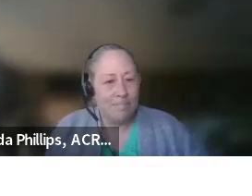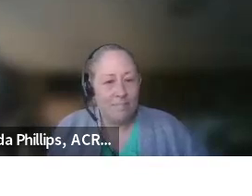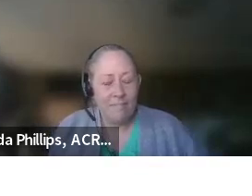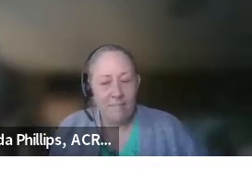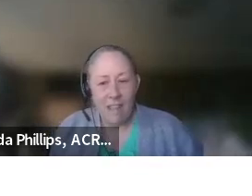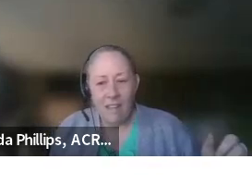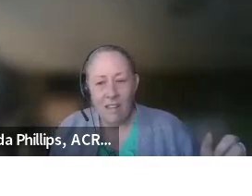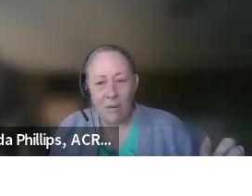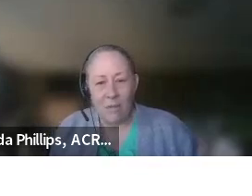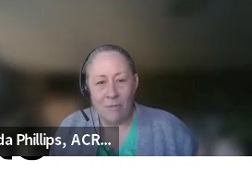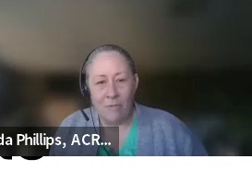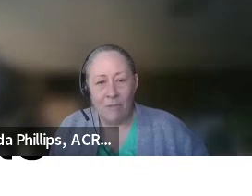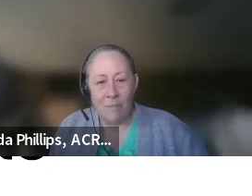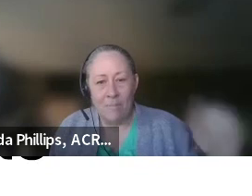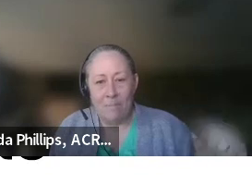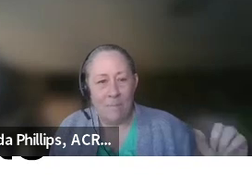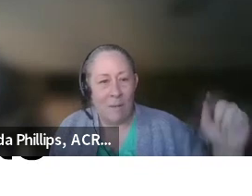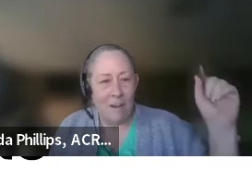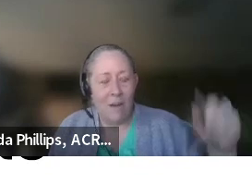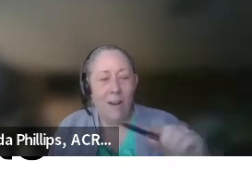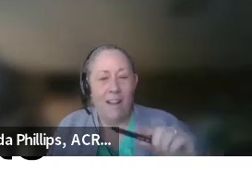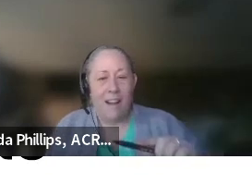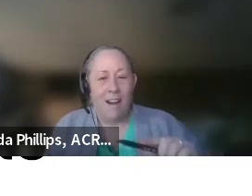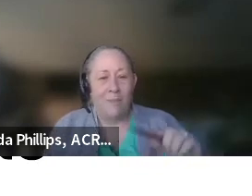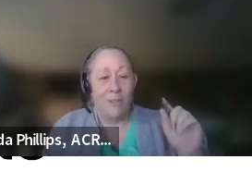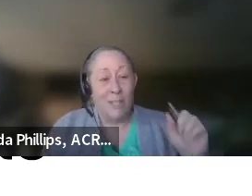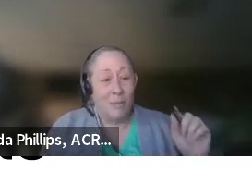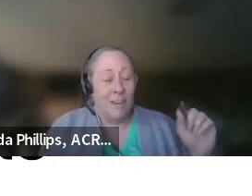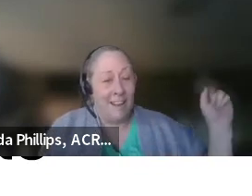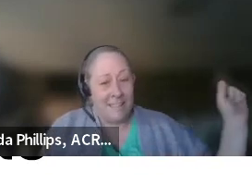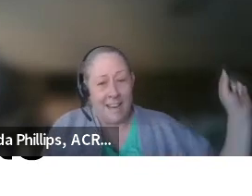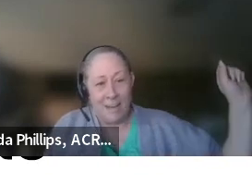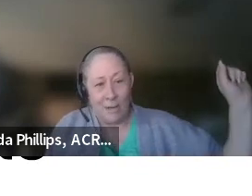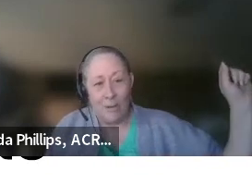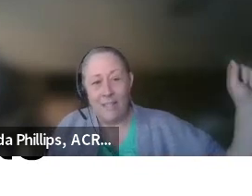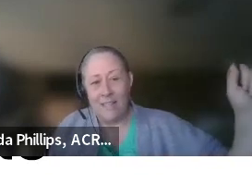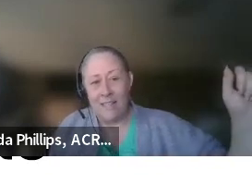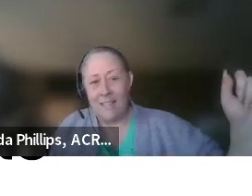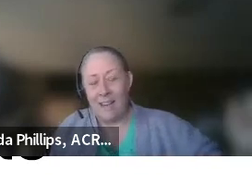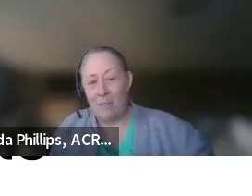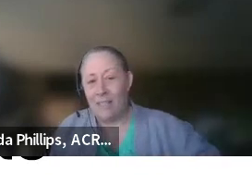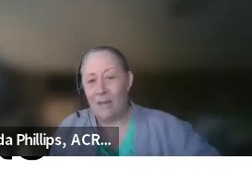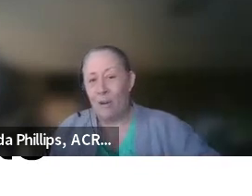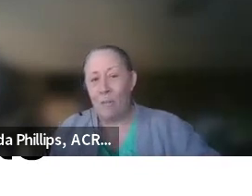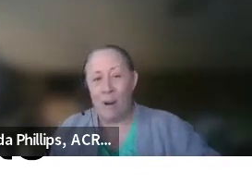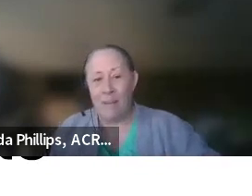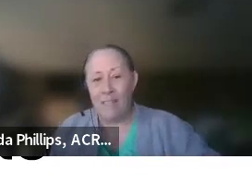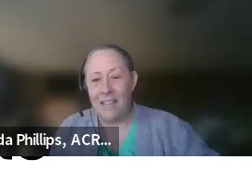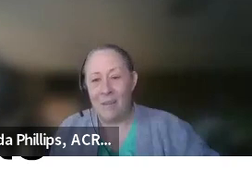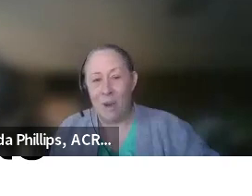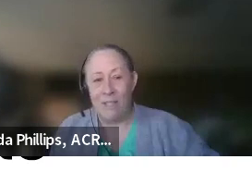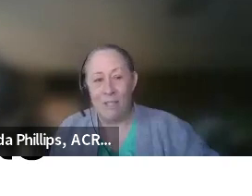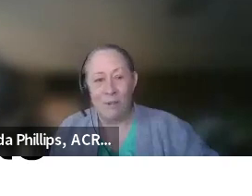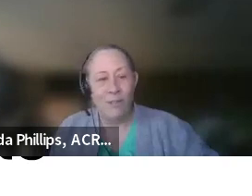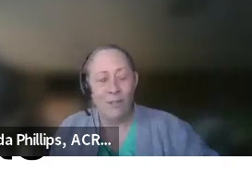materials. Want to flip? There we go. So this one, exciting news, is Pleasant Grove